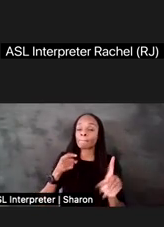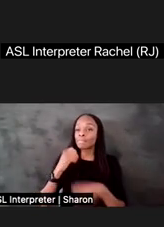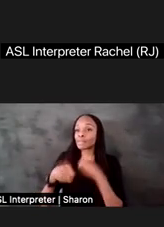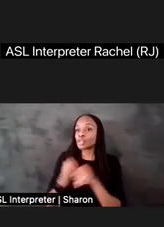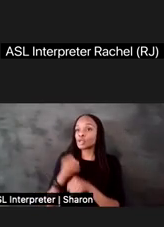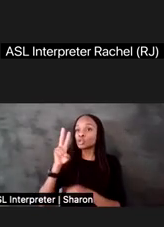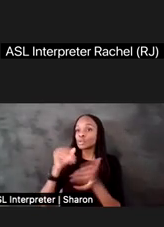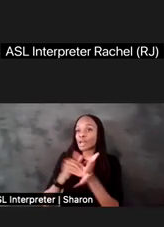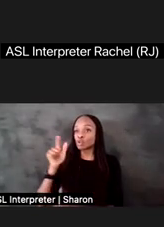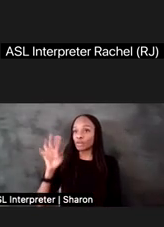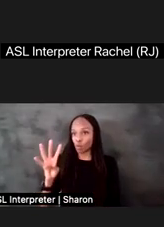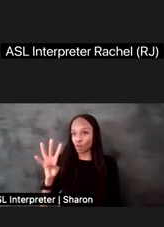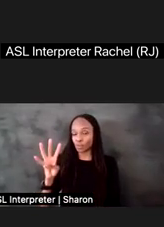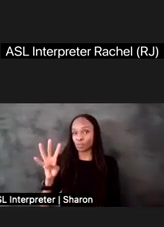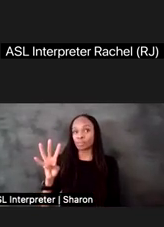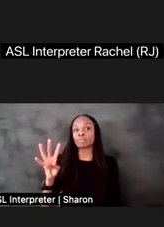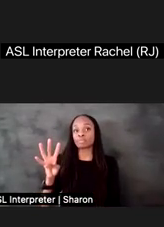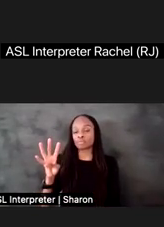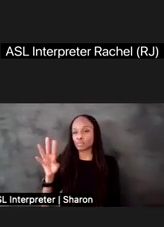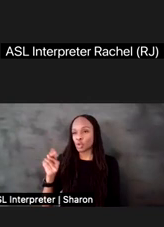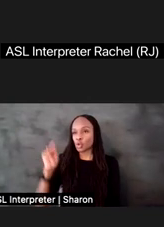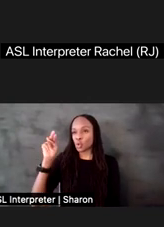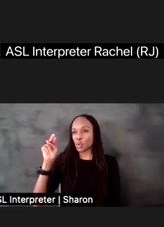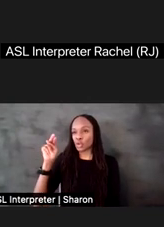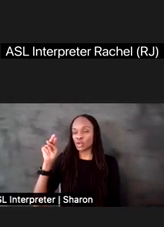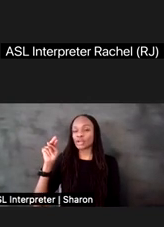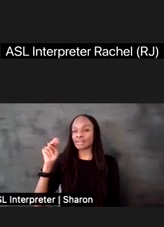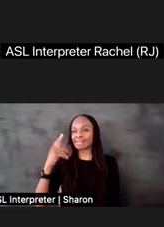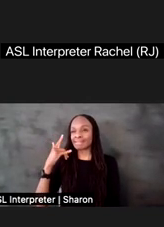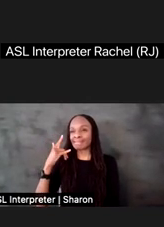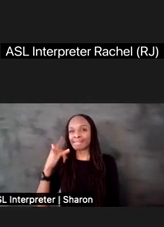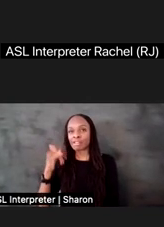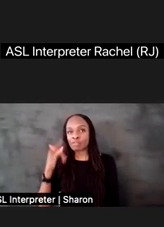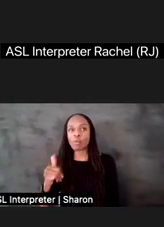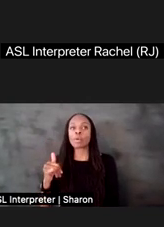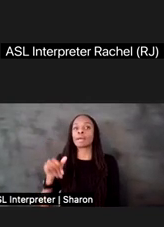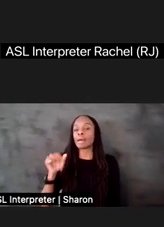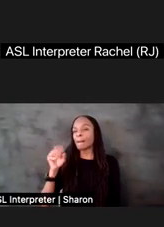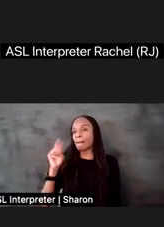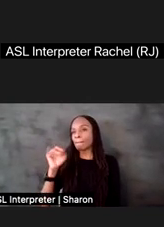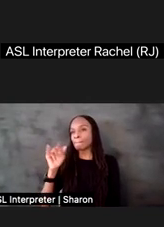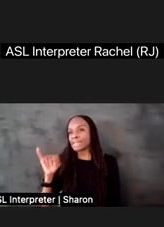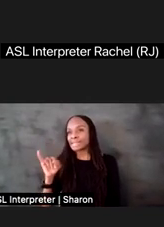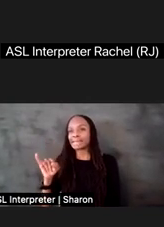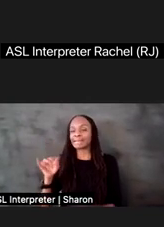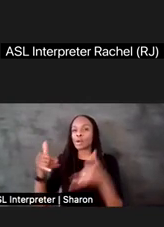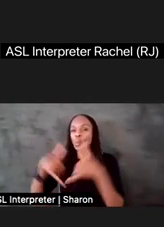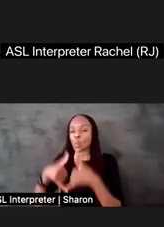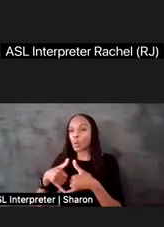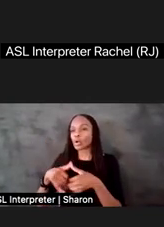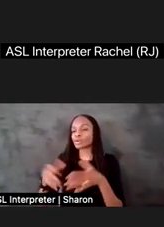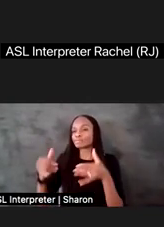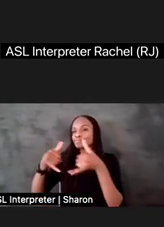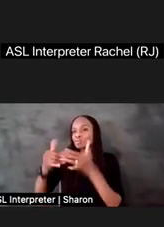2024 of the Northern California Mini Award recipients and what they received. So many different types of organizations. It's